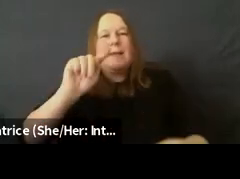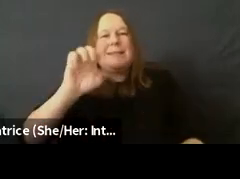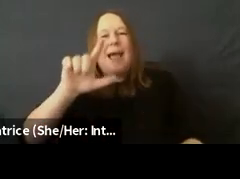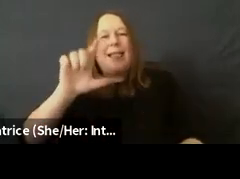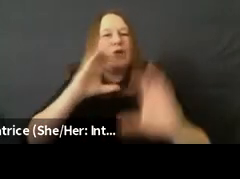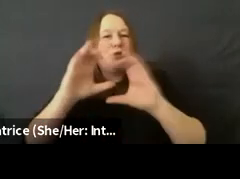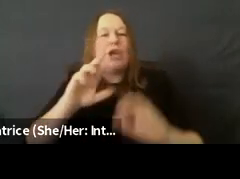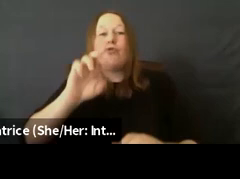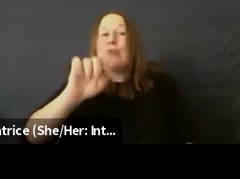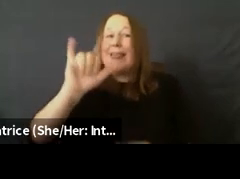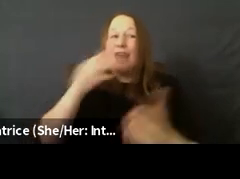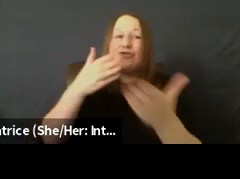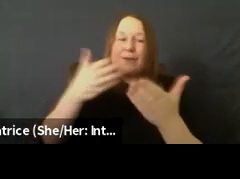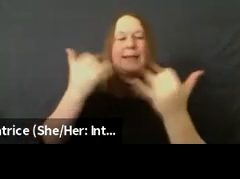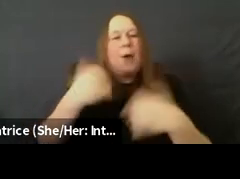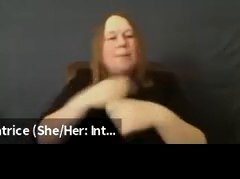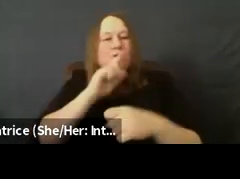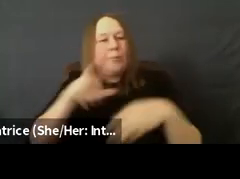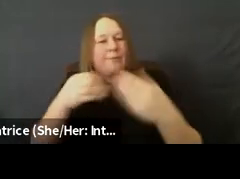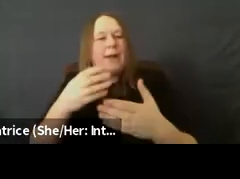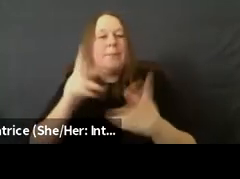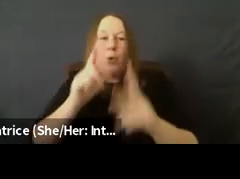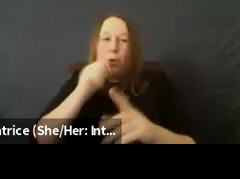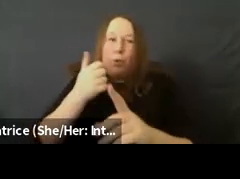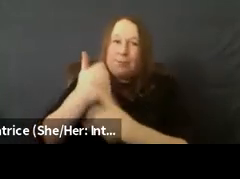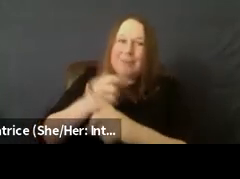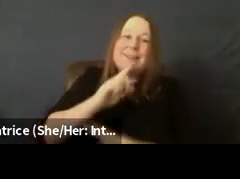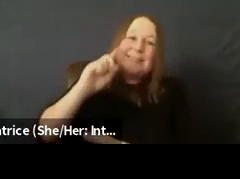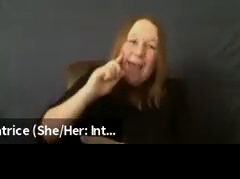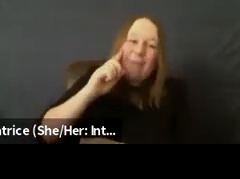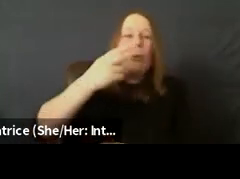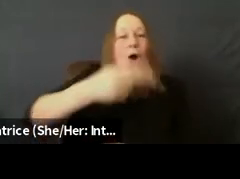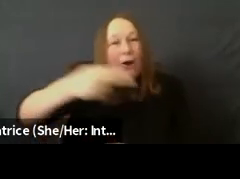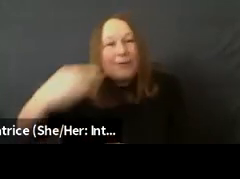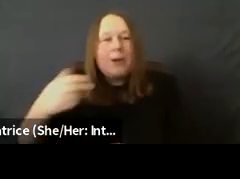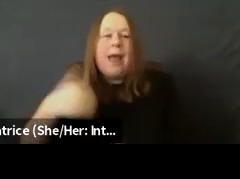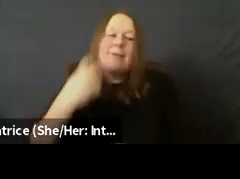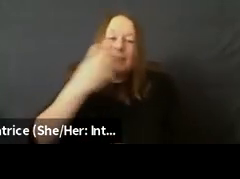relay service, which now ensures that people who are deaf, hard of hearing, or have